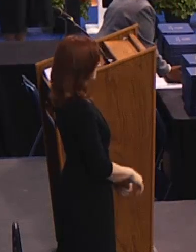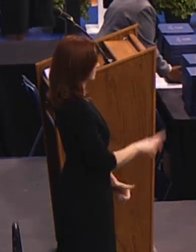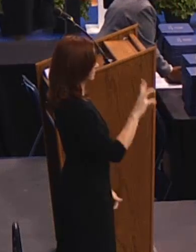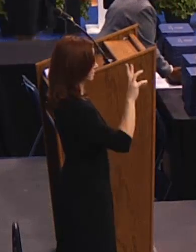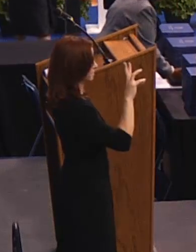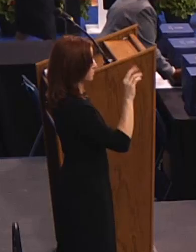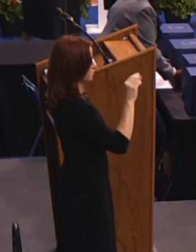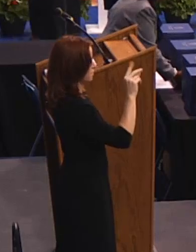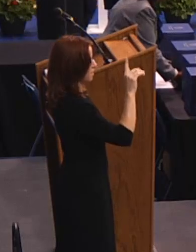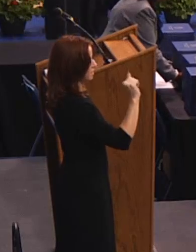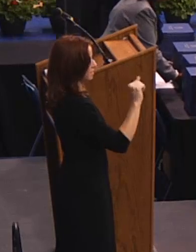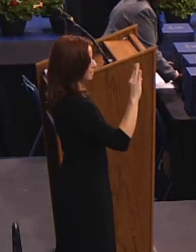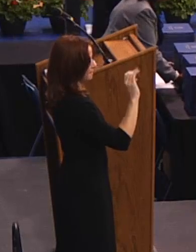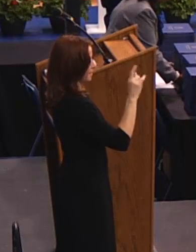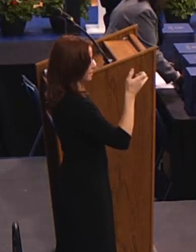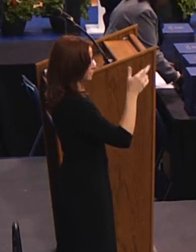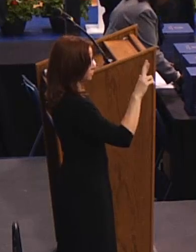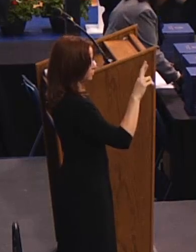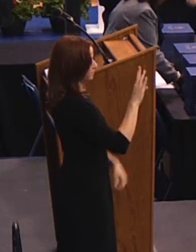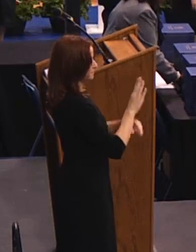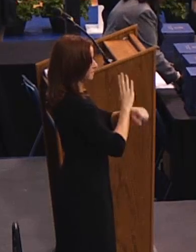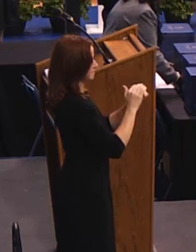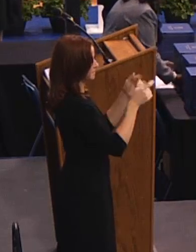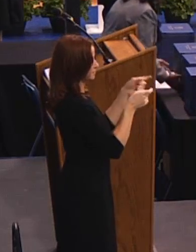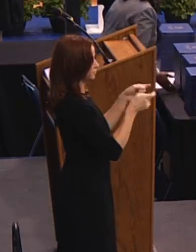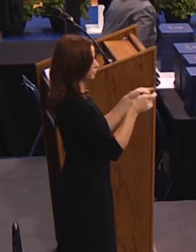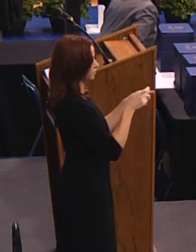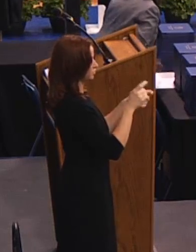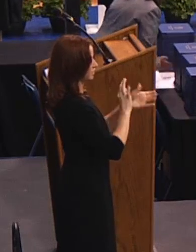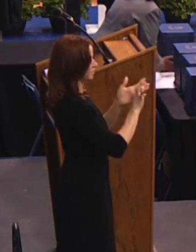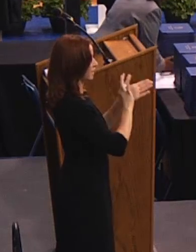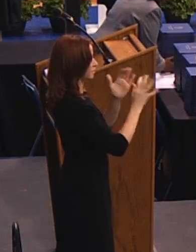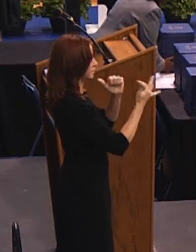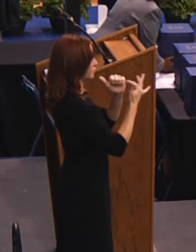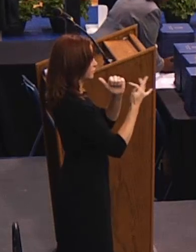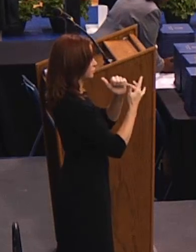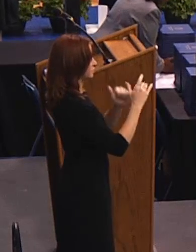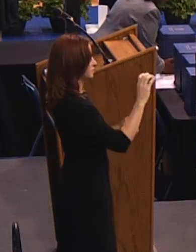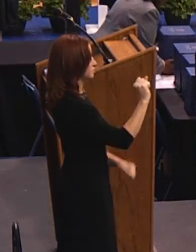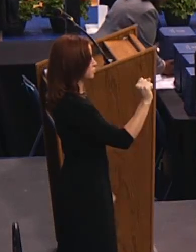Wanda Ann Ballinger, Business Administration, Accounting Technology, summa cum laude.